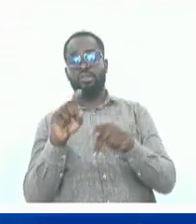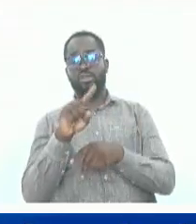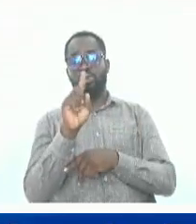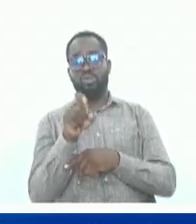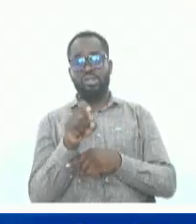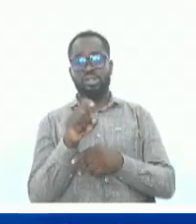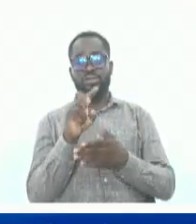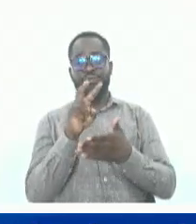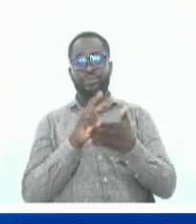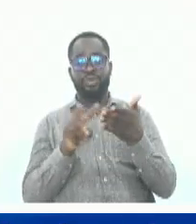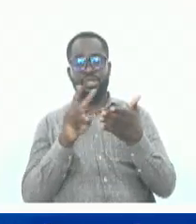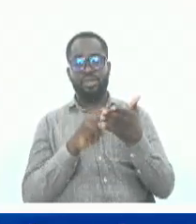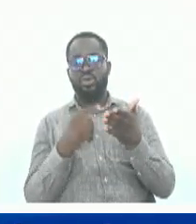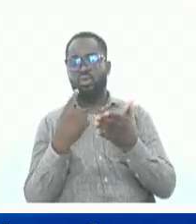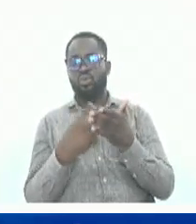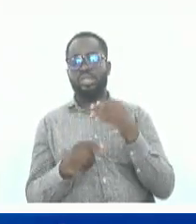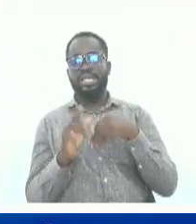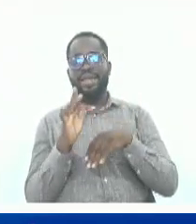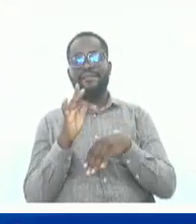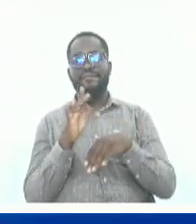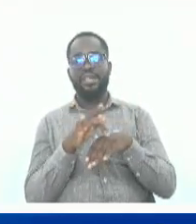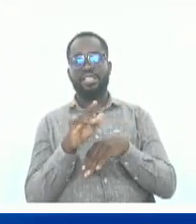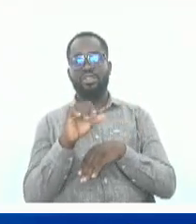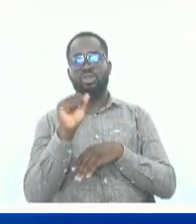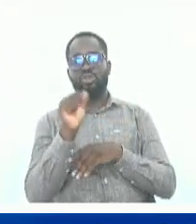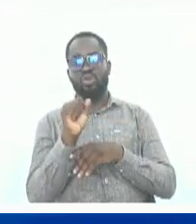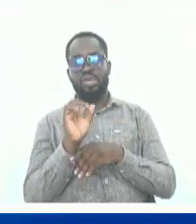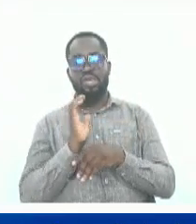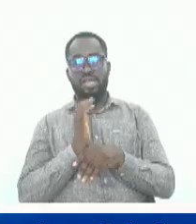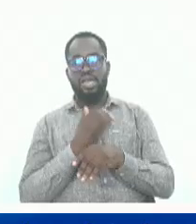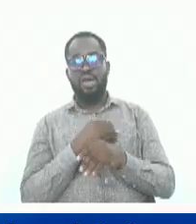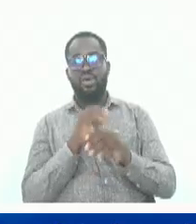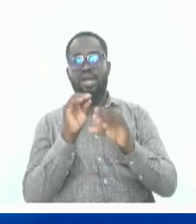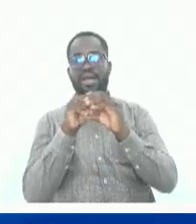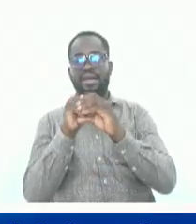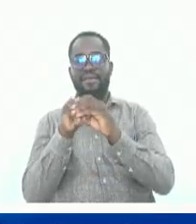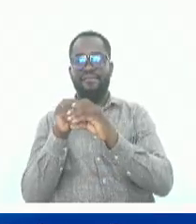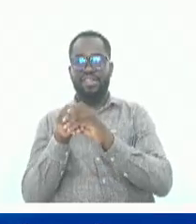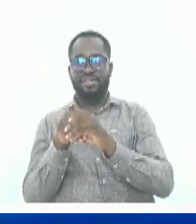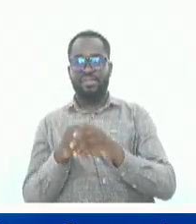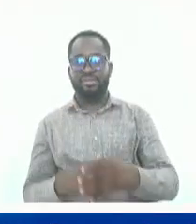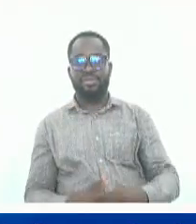question reads, what is the effect of the dollar on our investment?